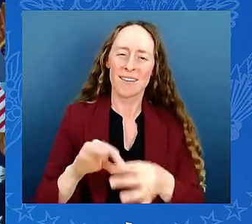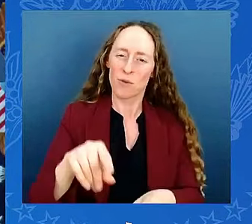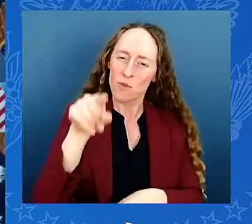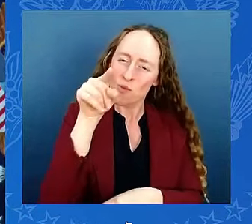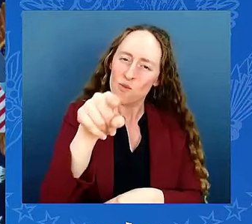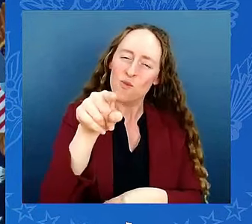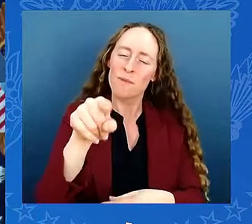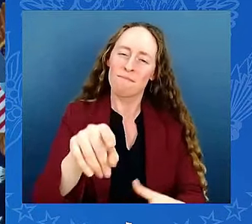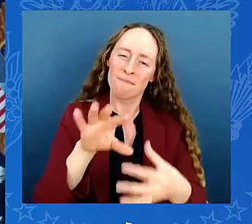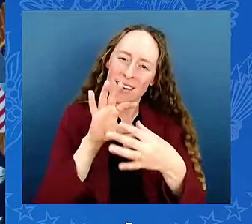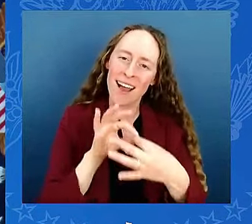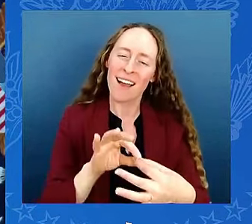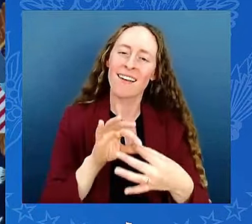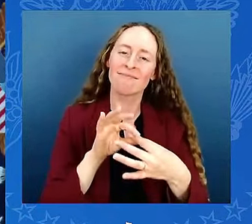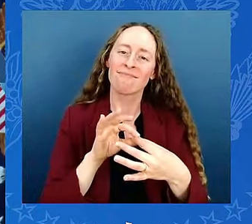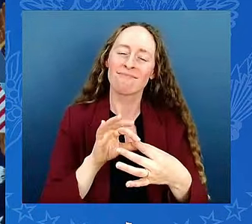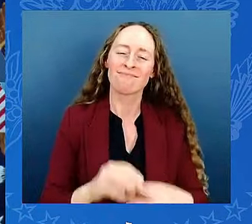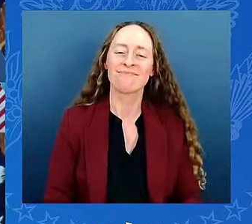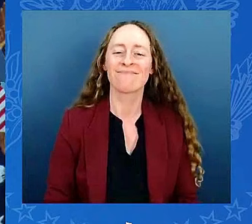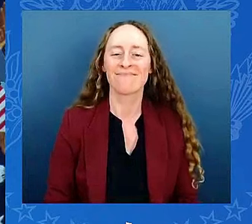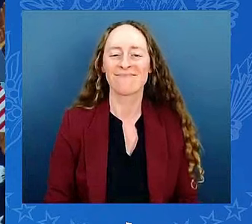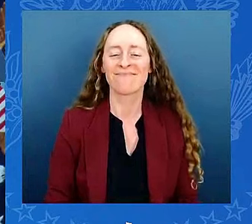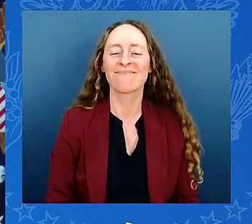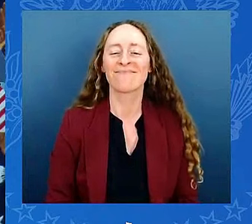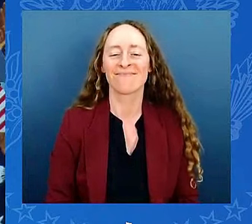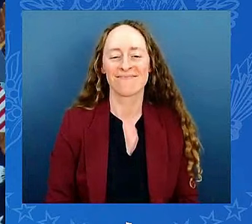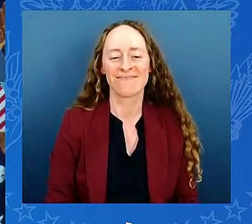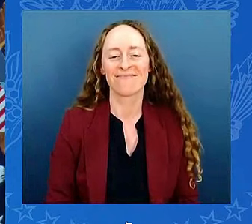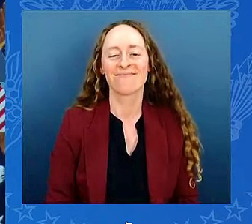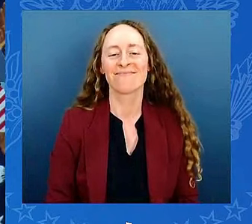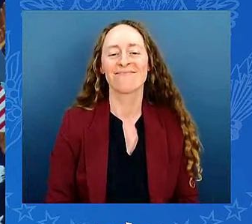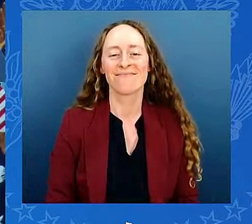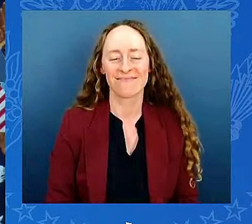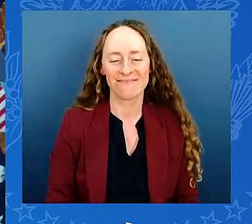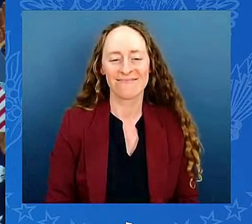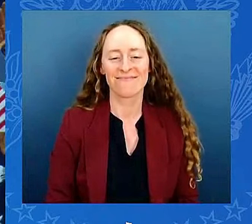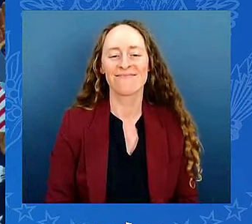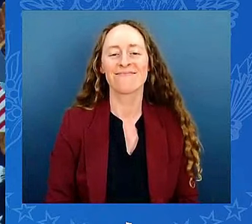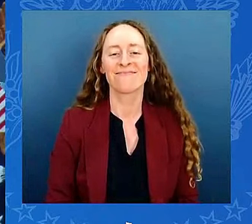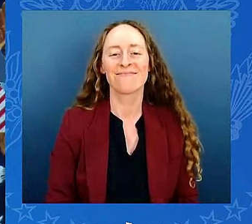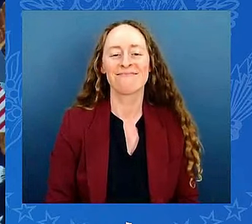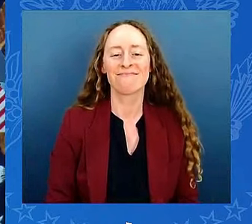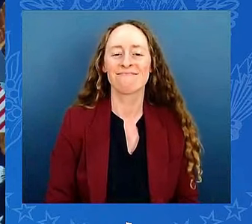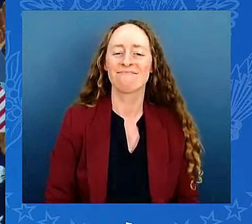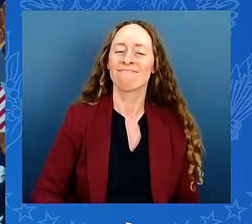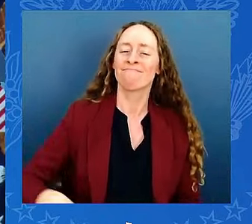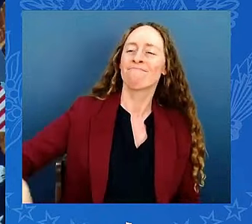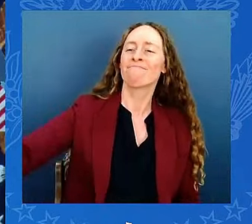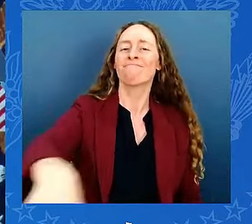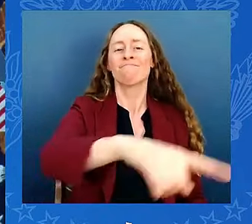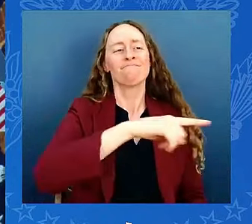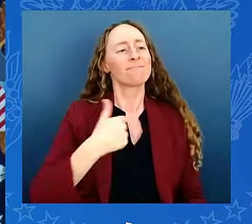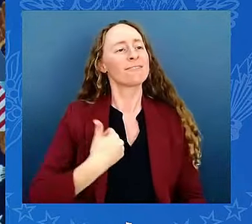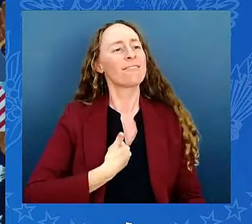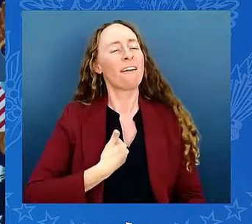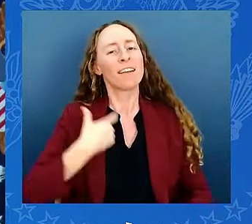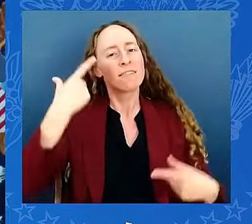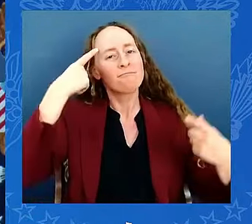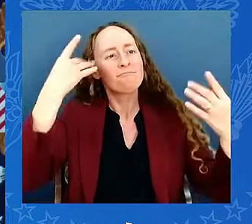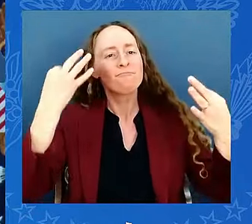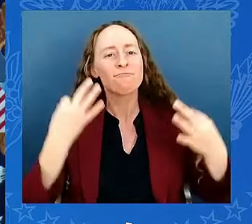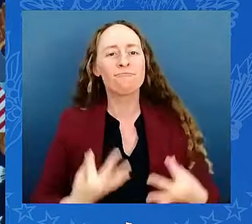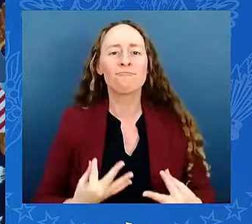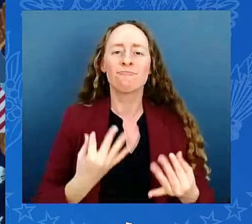of this comes our own sovereignty, a sanctity that is not ceremonial,